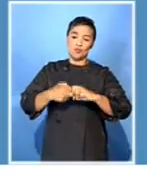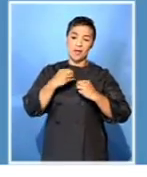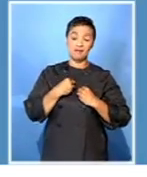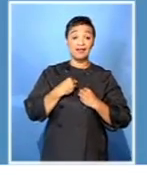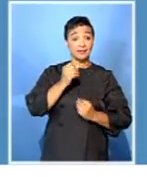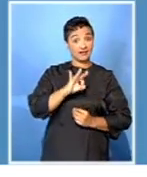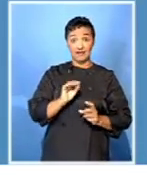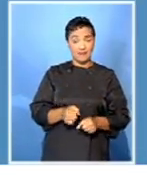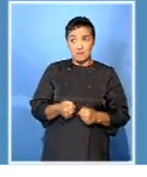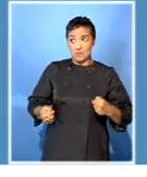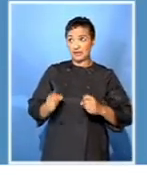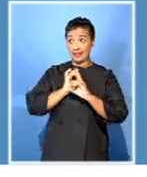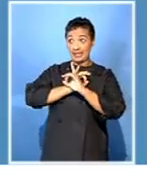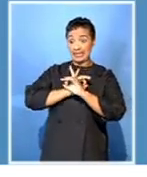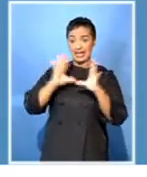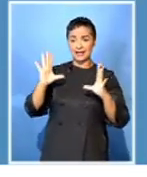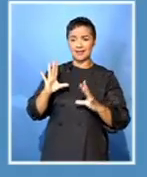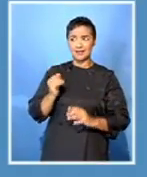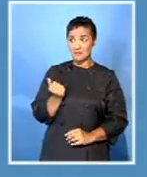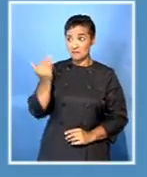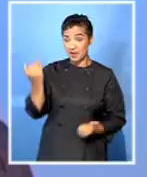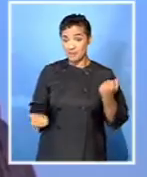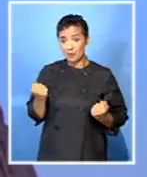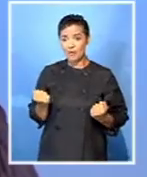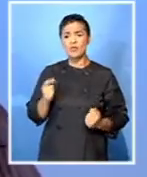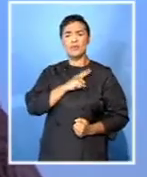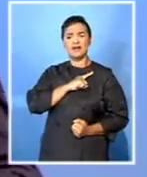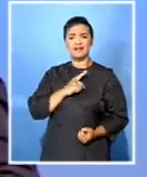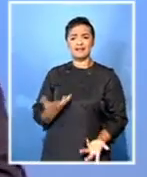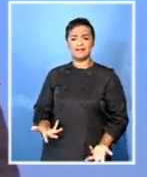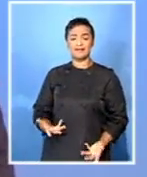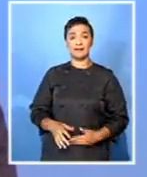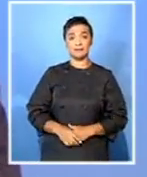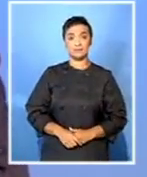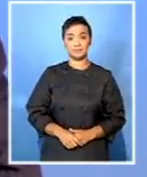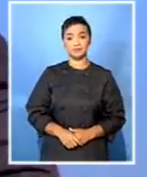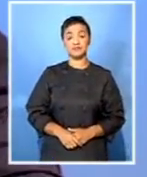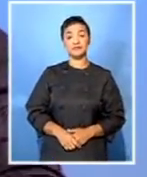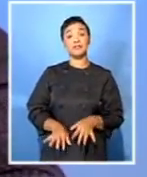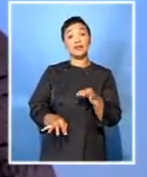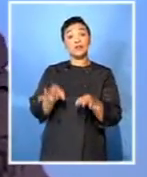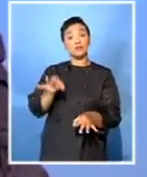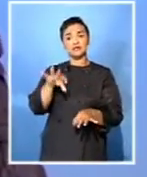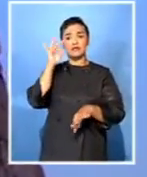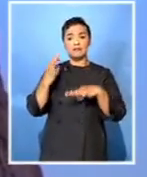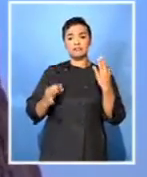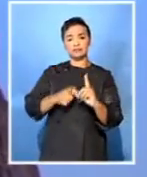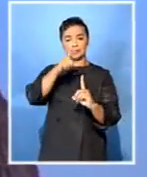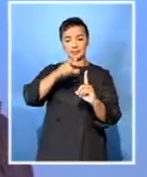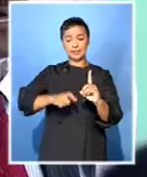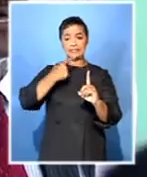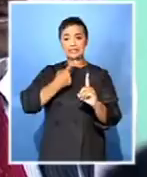can't overcome that, I don't see why he's going to court. Meanwhile, a political analyst believes these developments